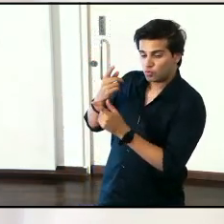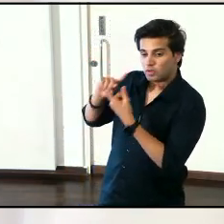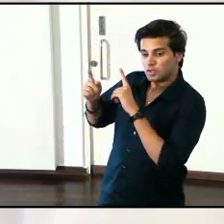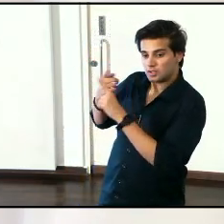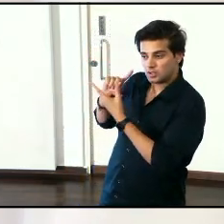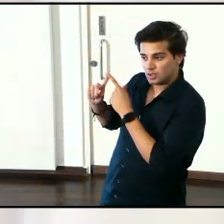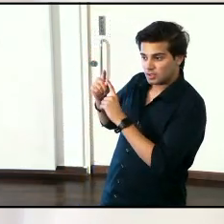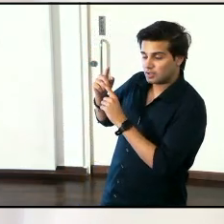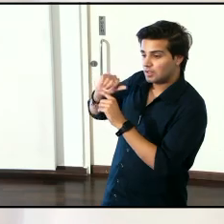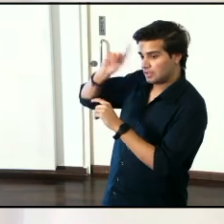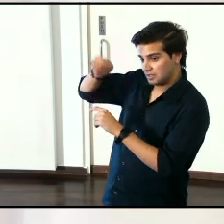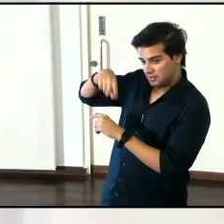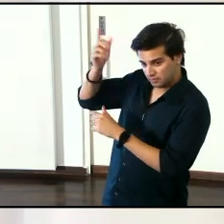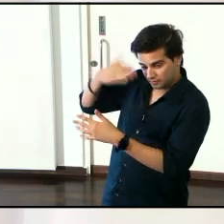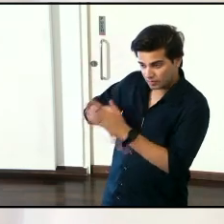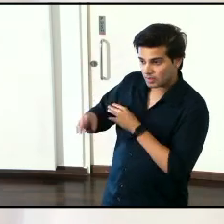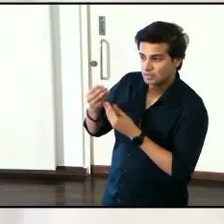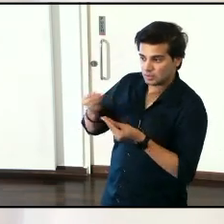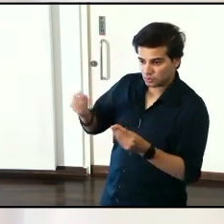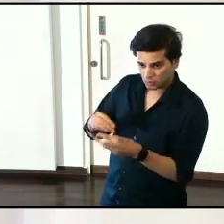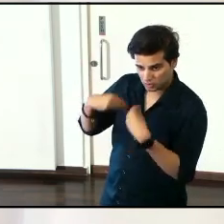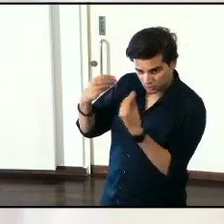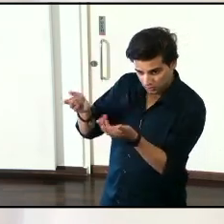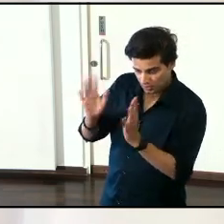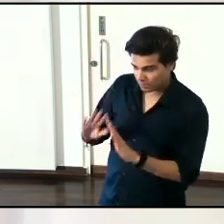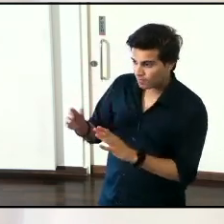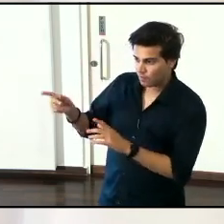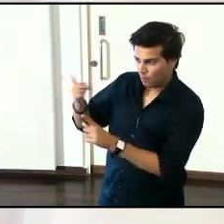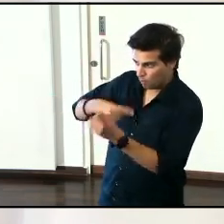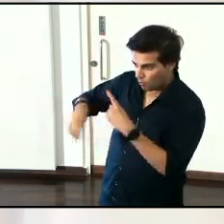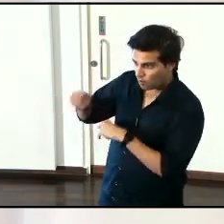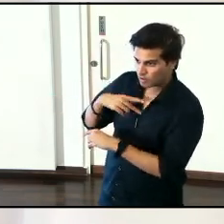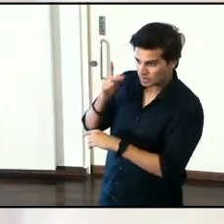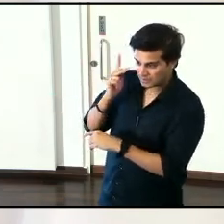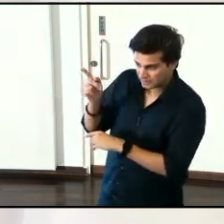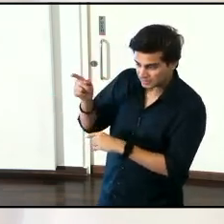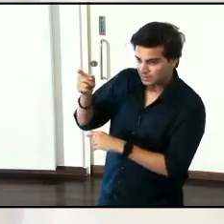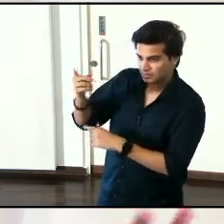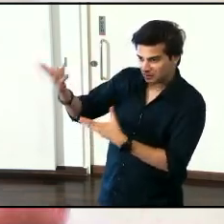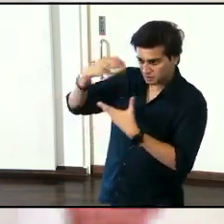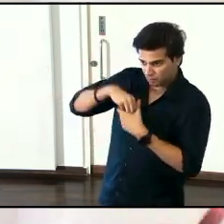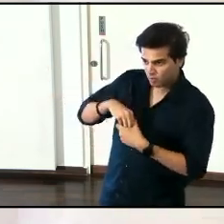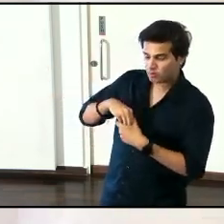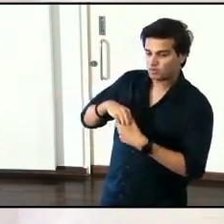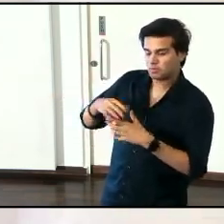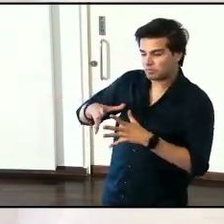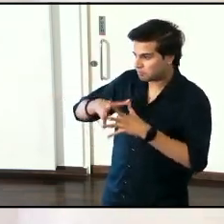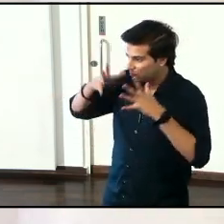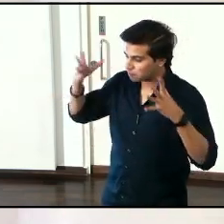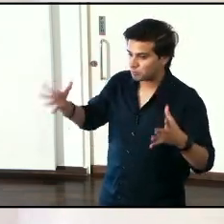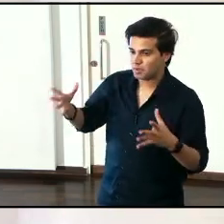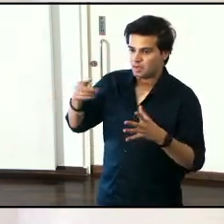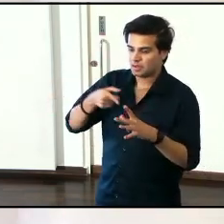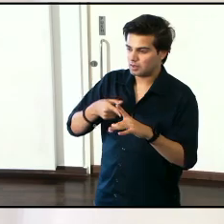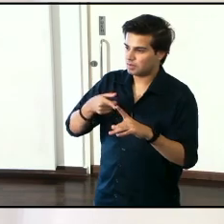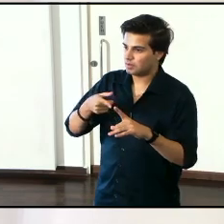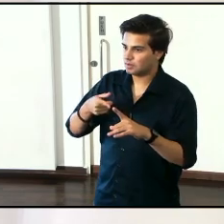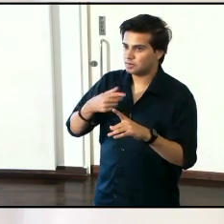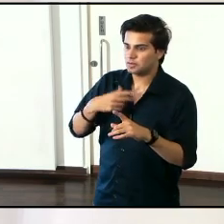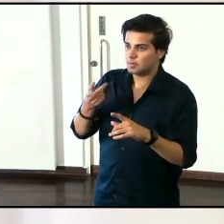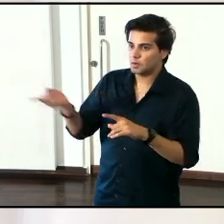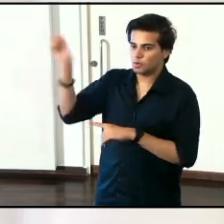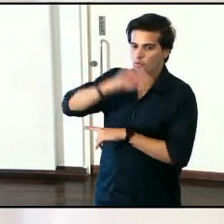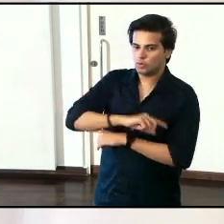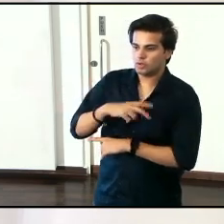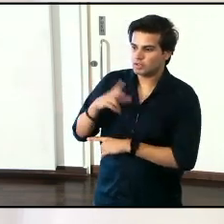in this country shared resources. All these groups that are seen as part of a wider sort of, what today one